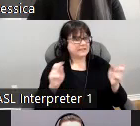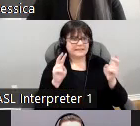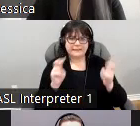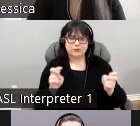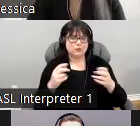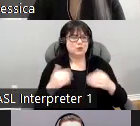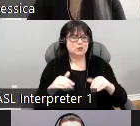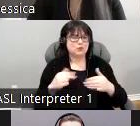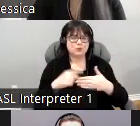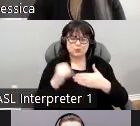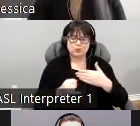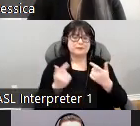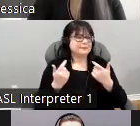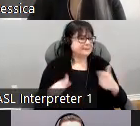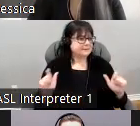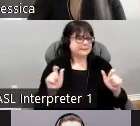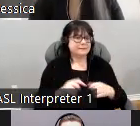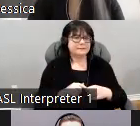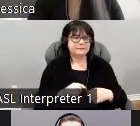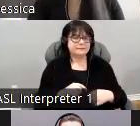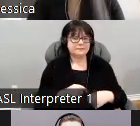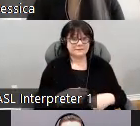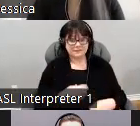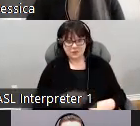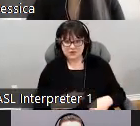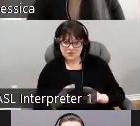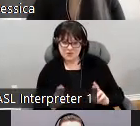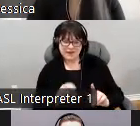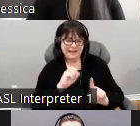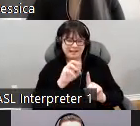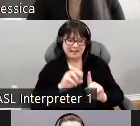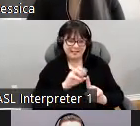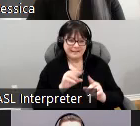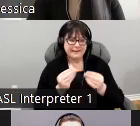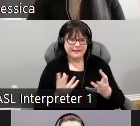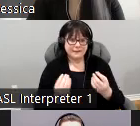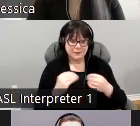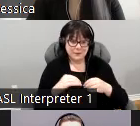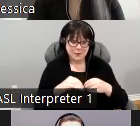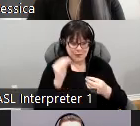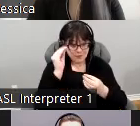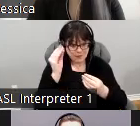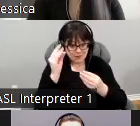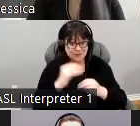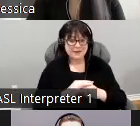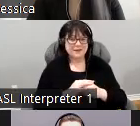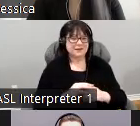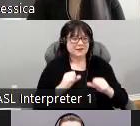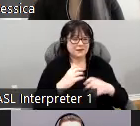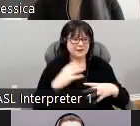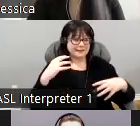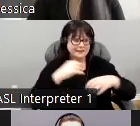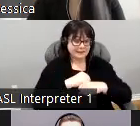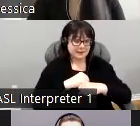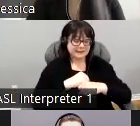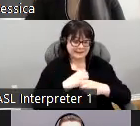us. We wish we had more for you. We've again summarized the key info in a more palatable format